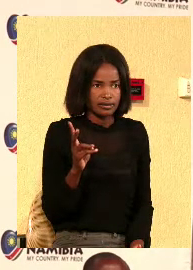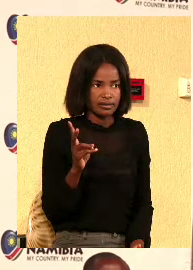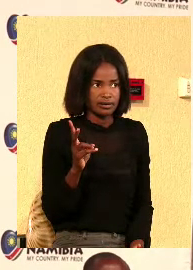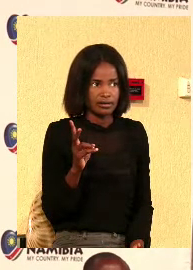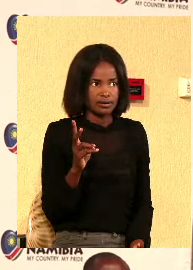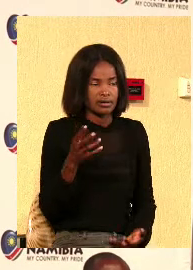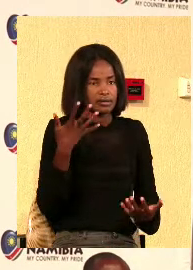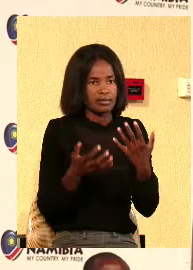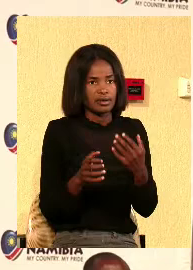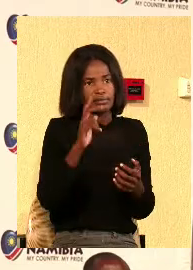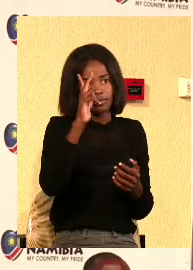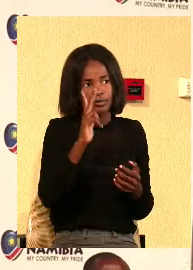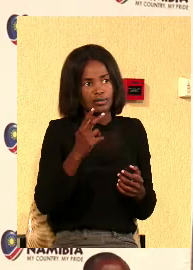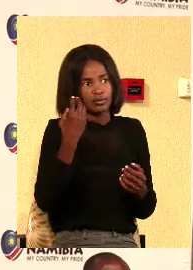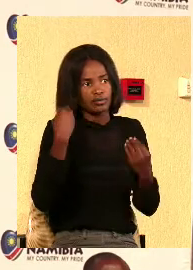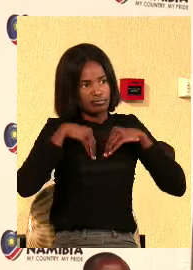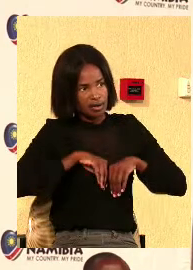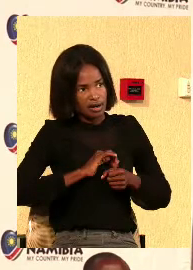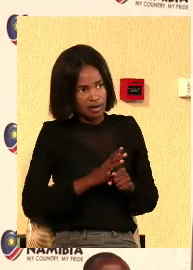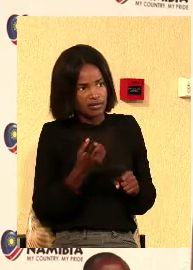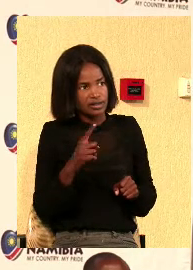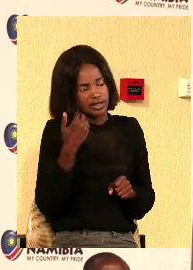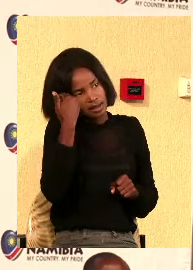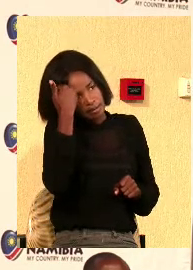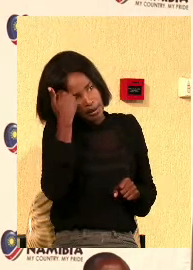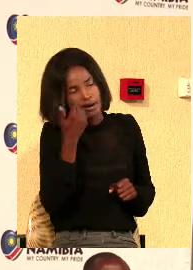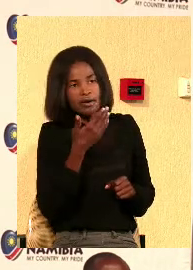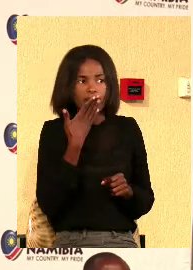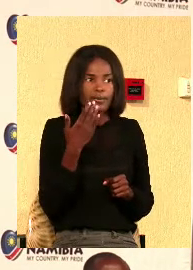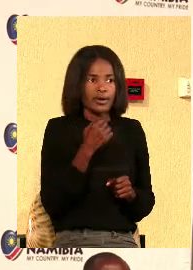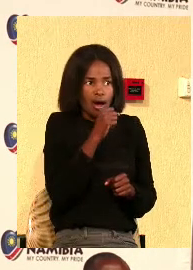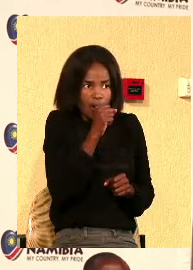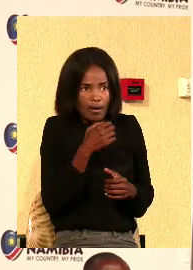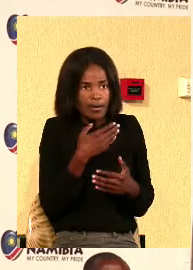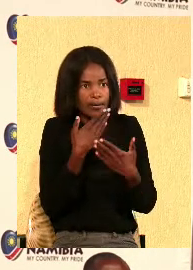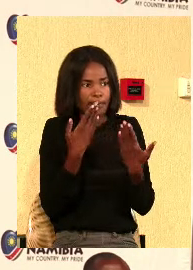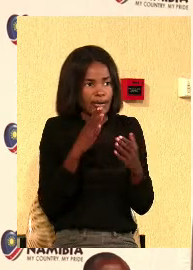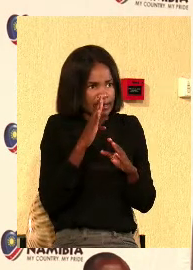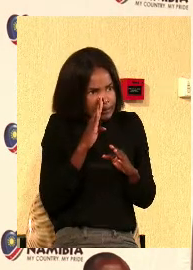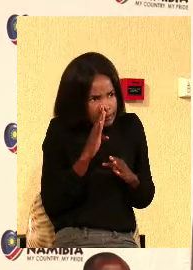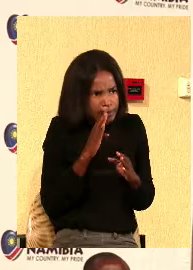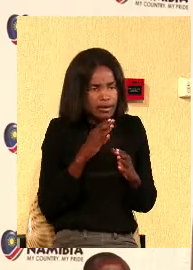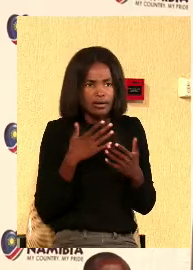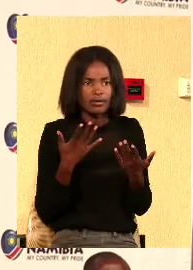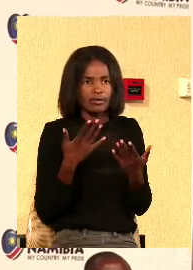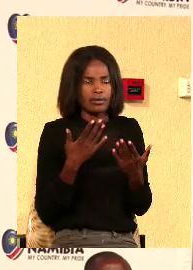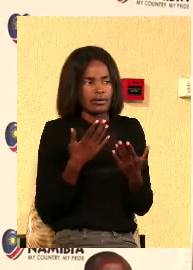symptoms, what do you do? What do we do as a nation? What happens then?